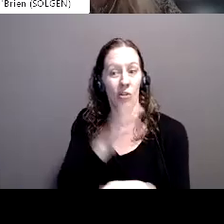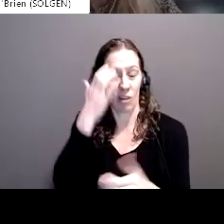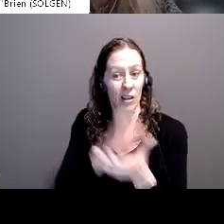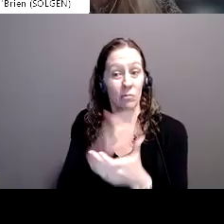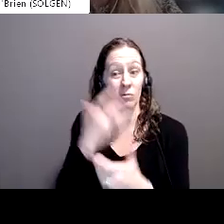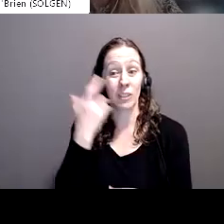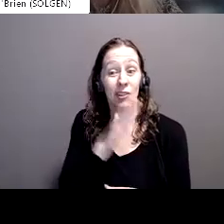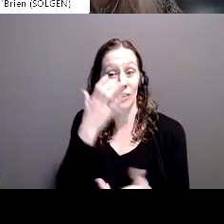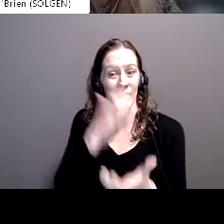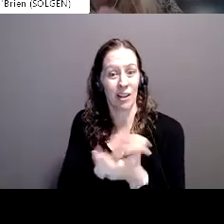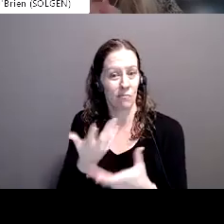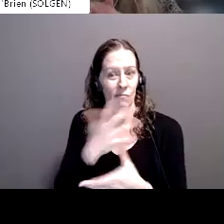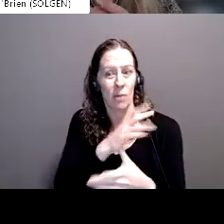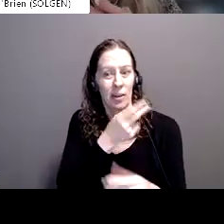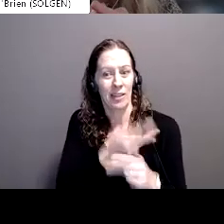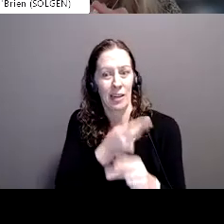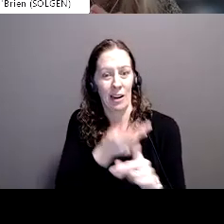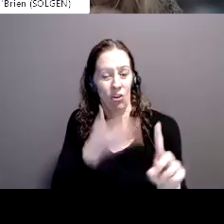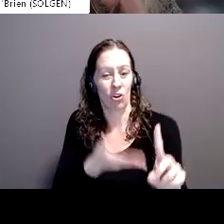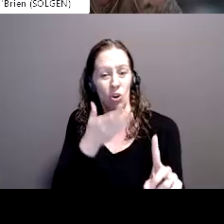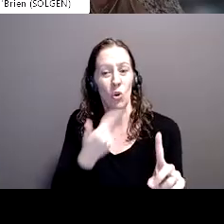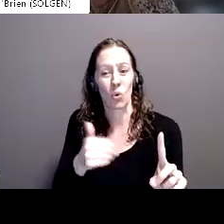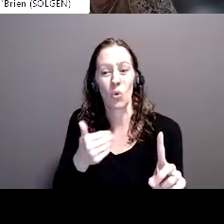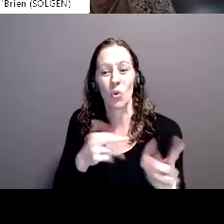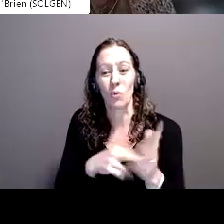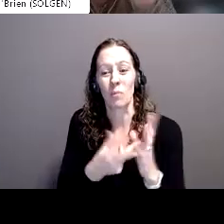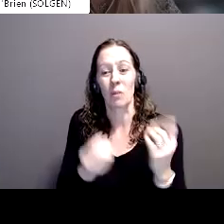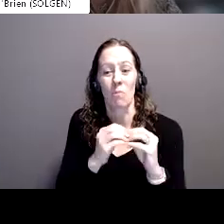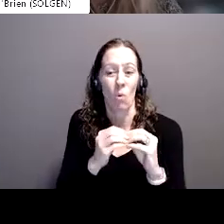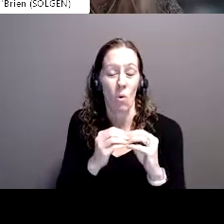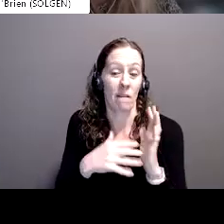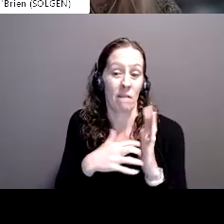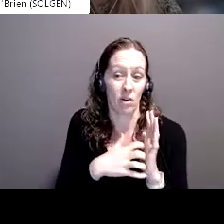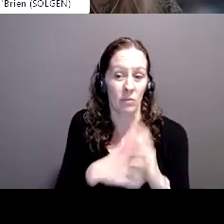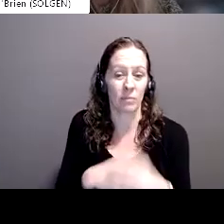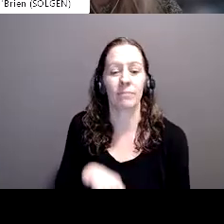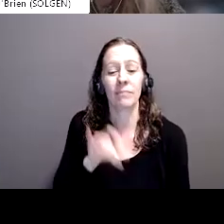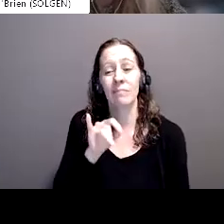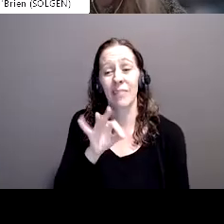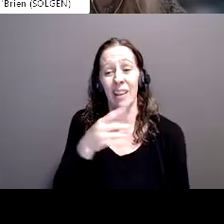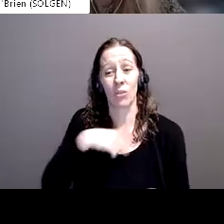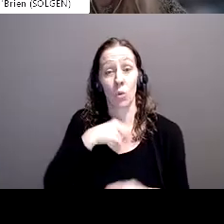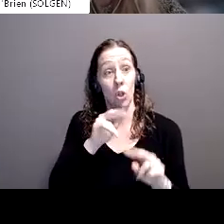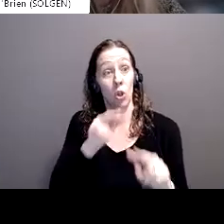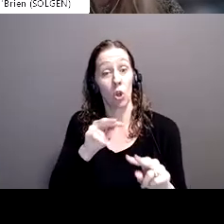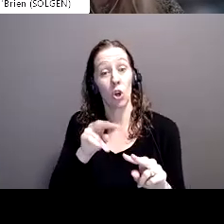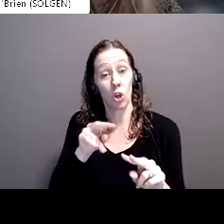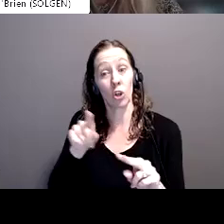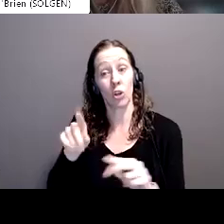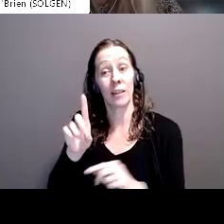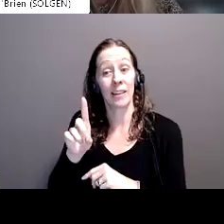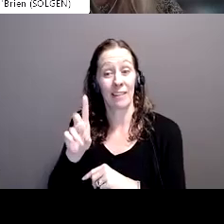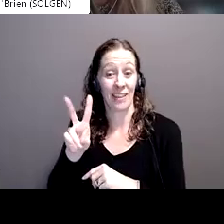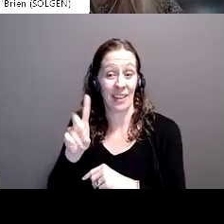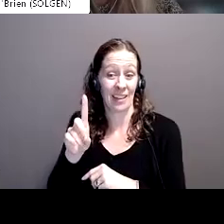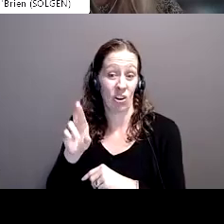primary caregiver. Additionally, if we look at the themes that emerged from the aging populations chapter of the